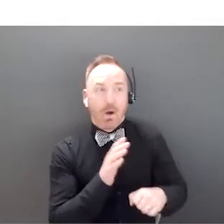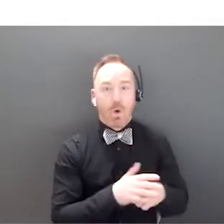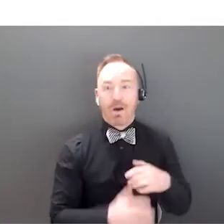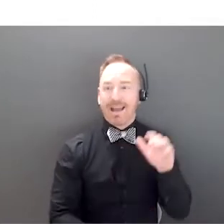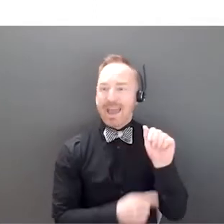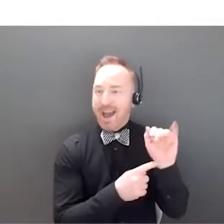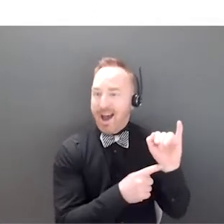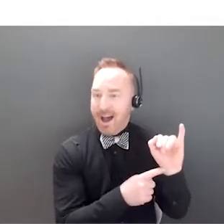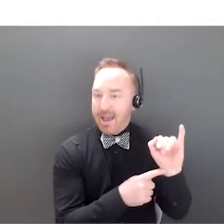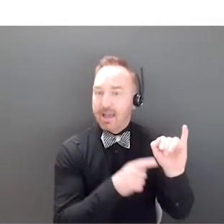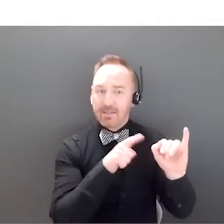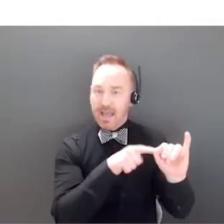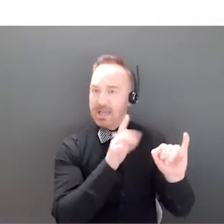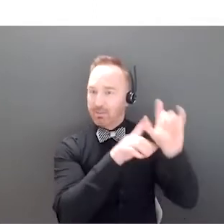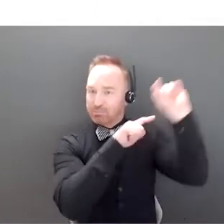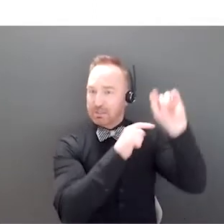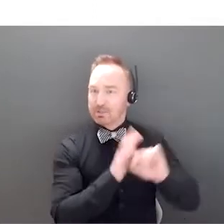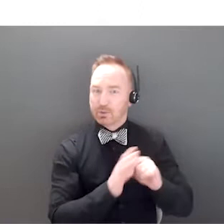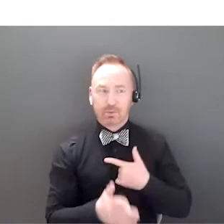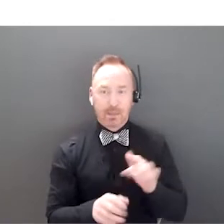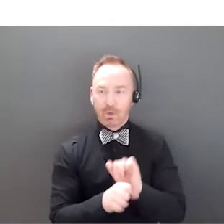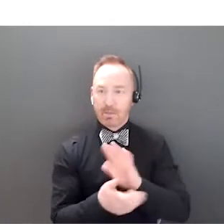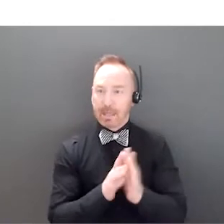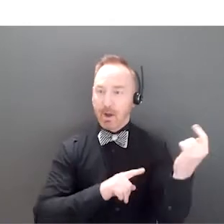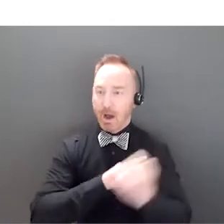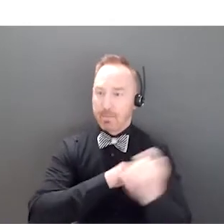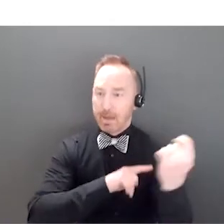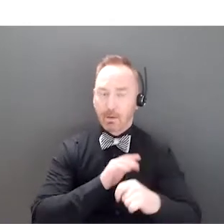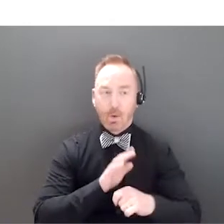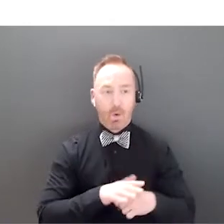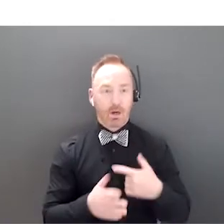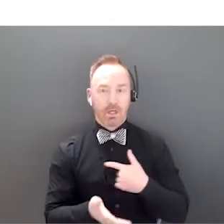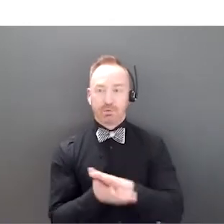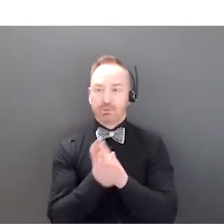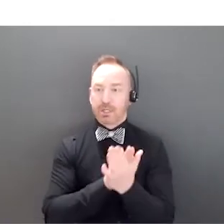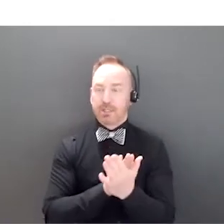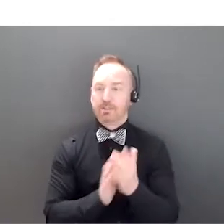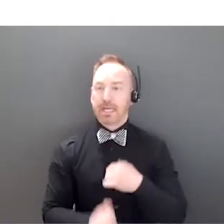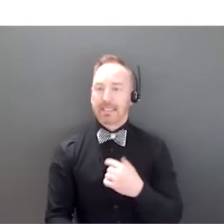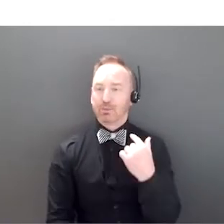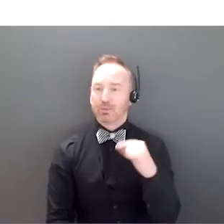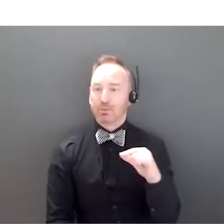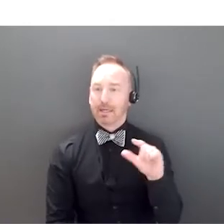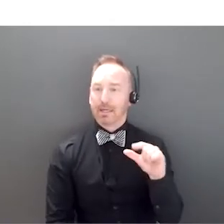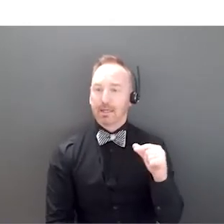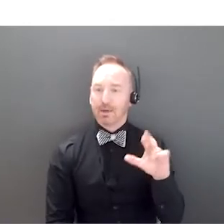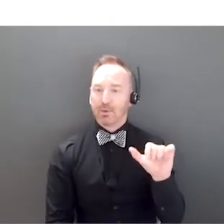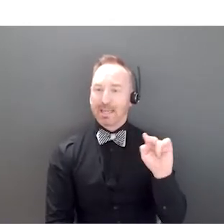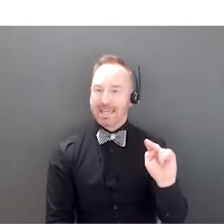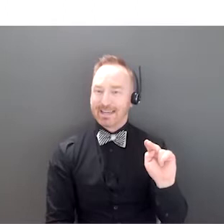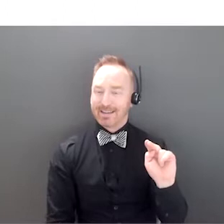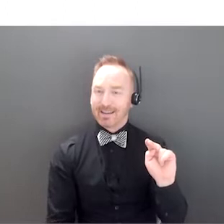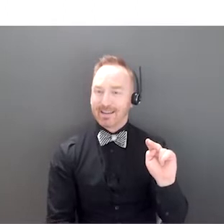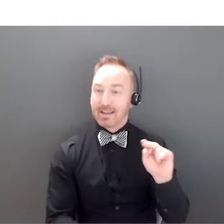intelligence to automate work, as well as climate change and the green economy. Of note, our study highlighted that these trends were interrelated